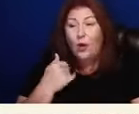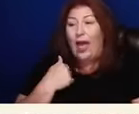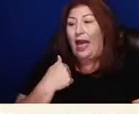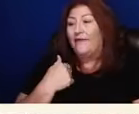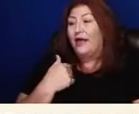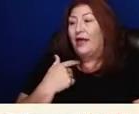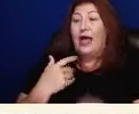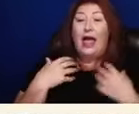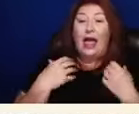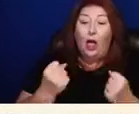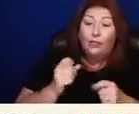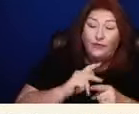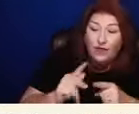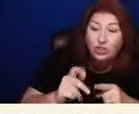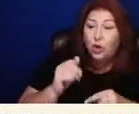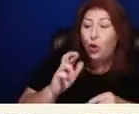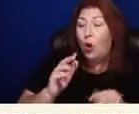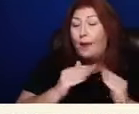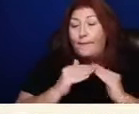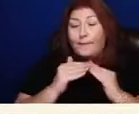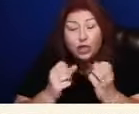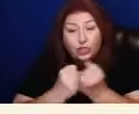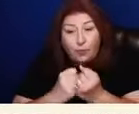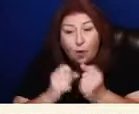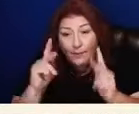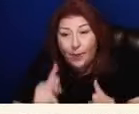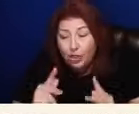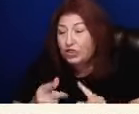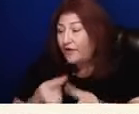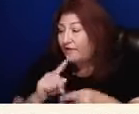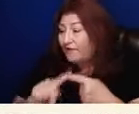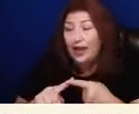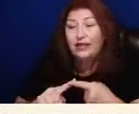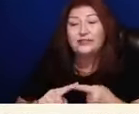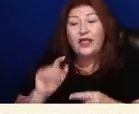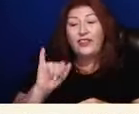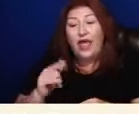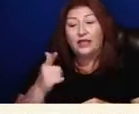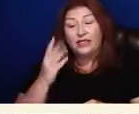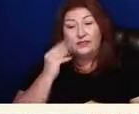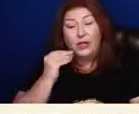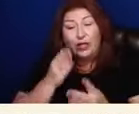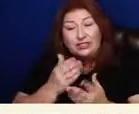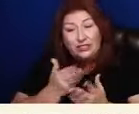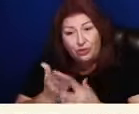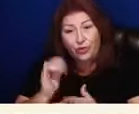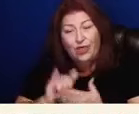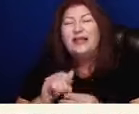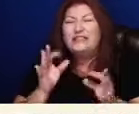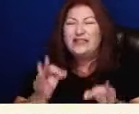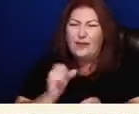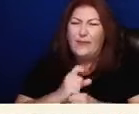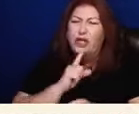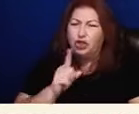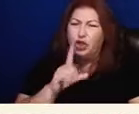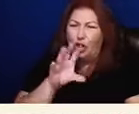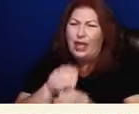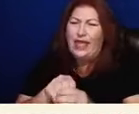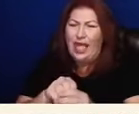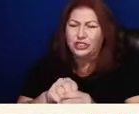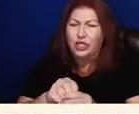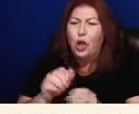health professional, if you have a peer support person, if you have friends that have gone through this, definitely make sure that you engage with your support